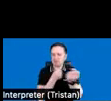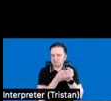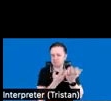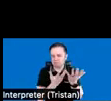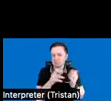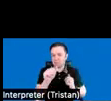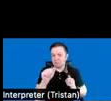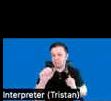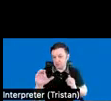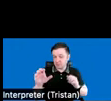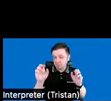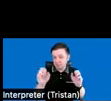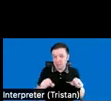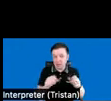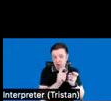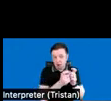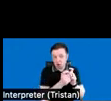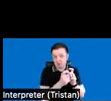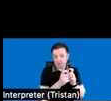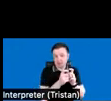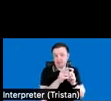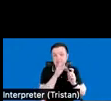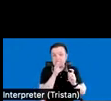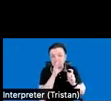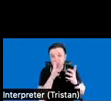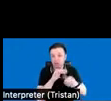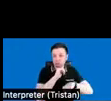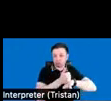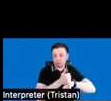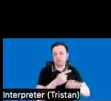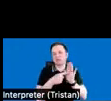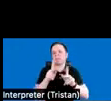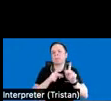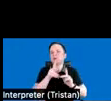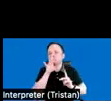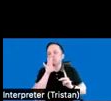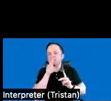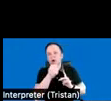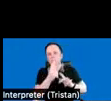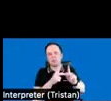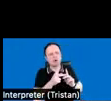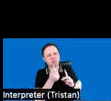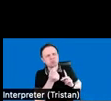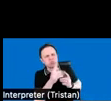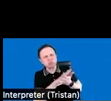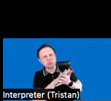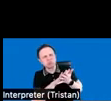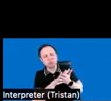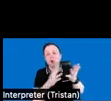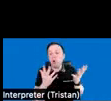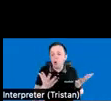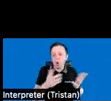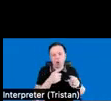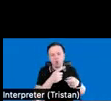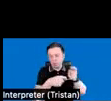can either augment existing speech, for example, for people whose speech is difficult to understand by others, or replace oral language